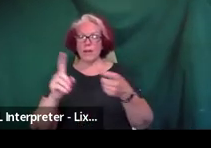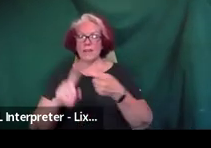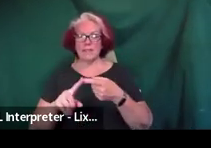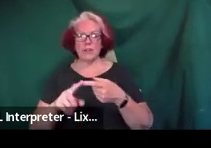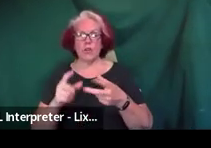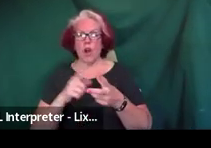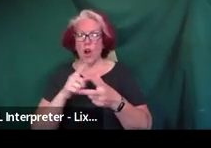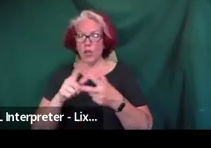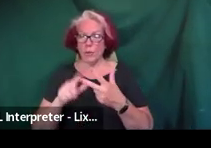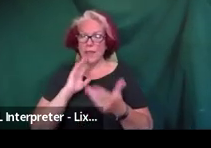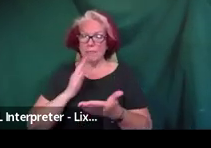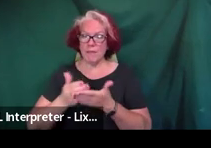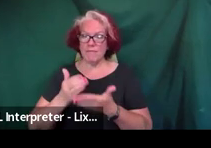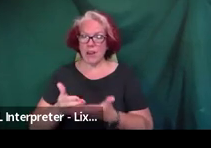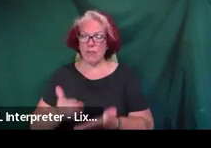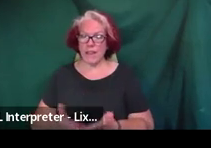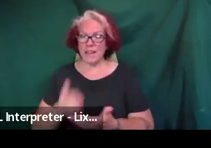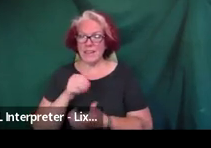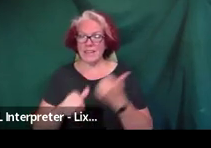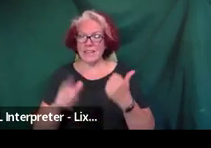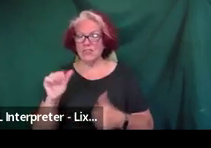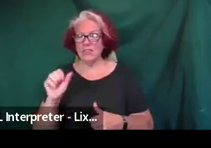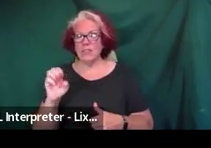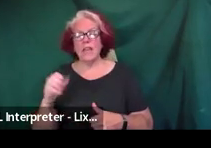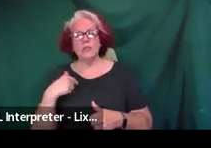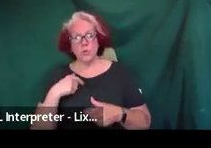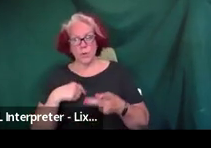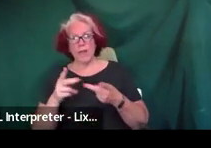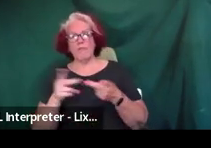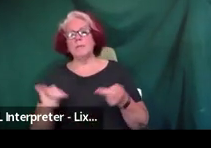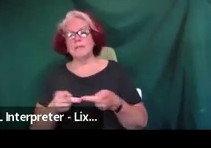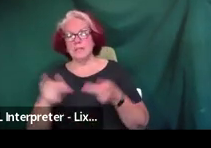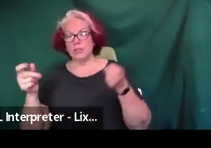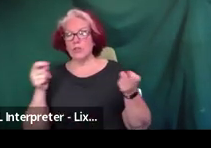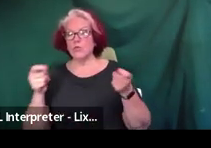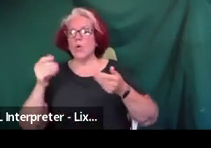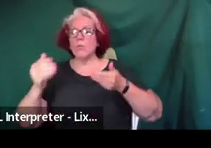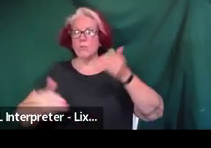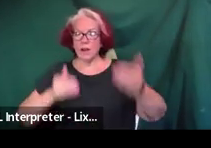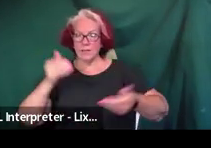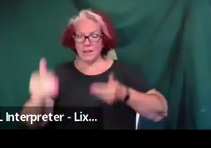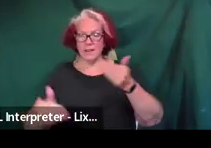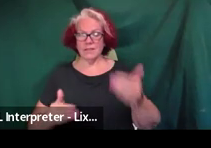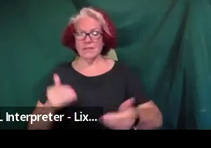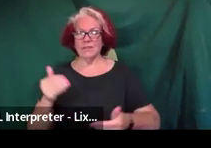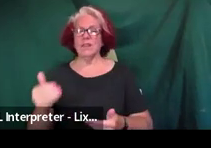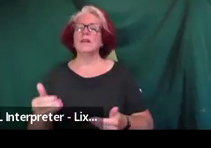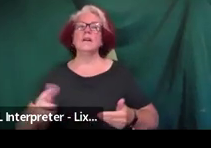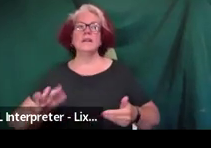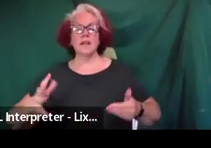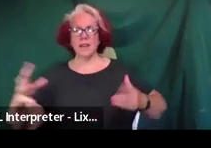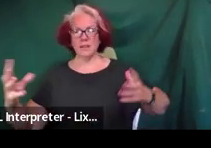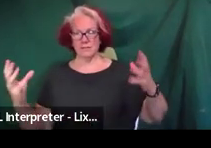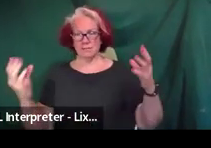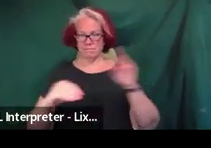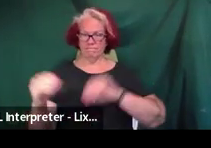stools have been verified in each case. So we do have a position control process now, you know, kind of cobbled together,